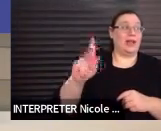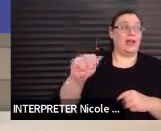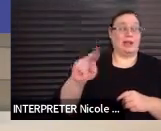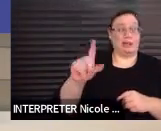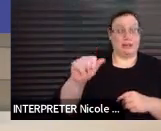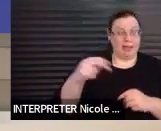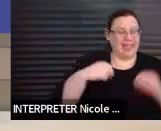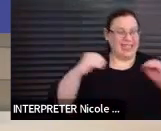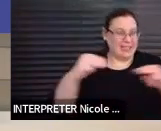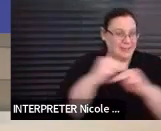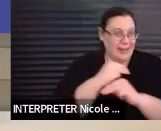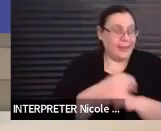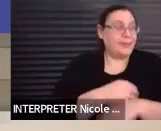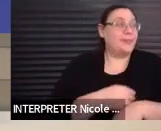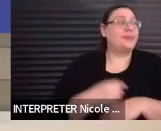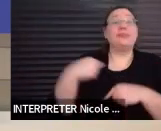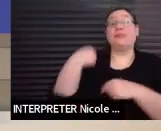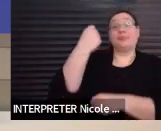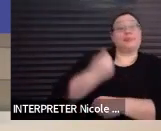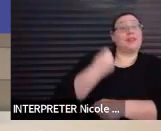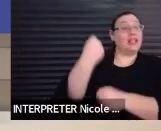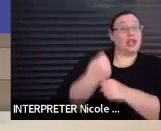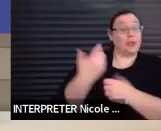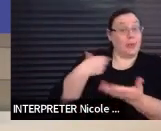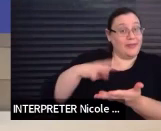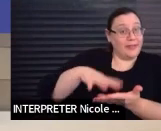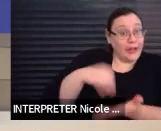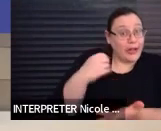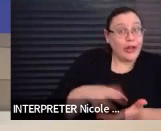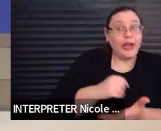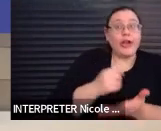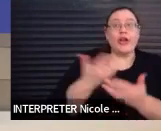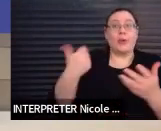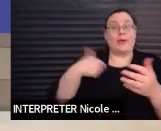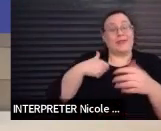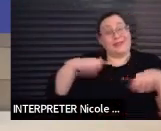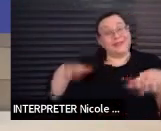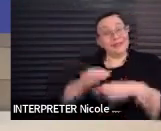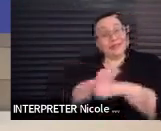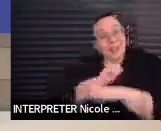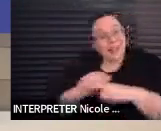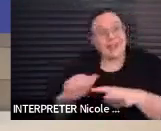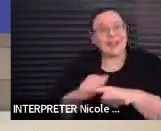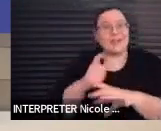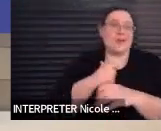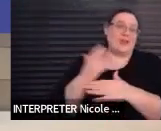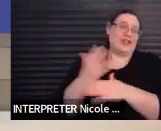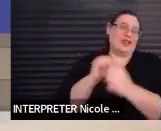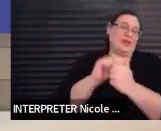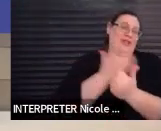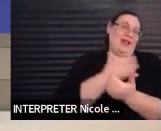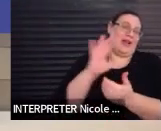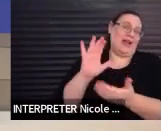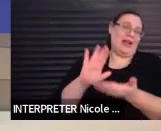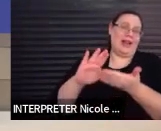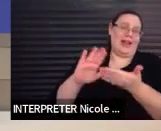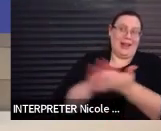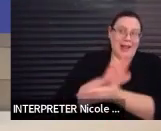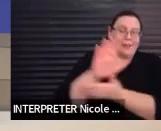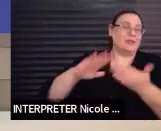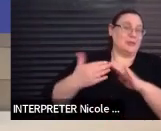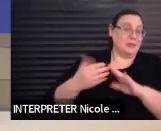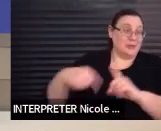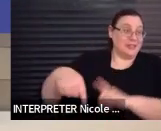this whole year, what we have learned and what we have practiced, we want to share it with our campus community.